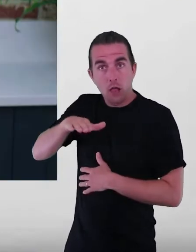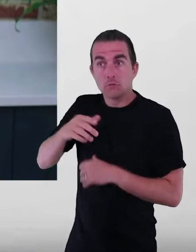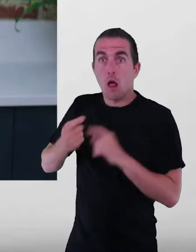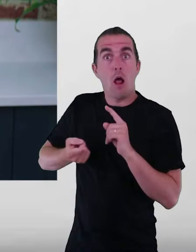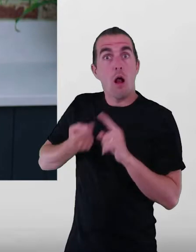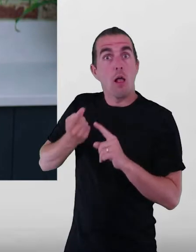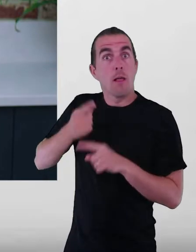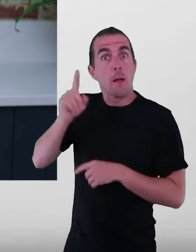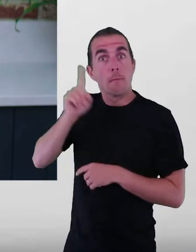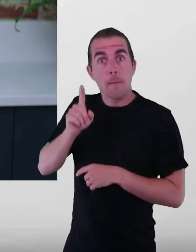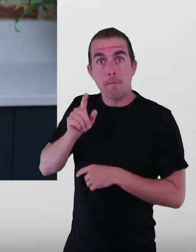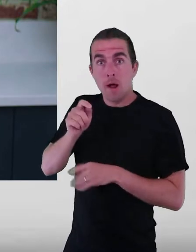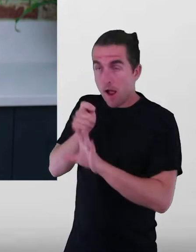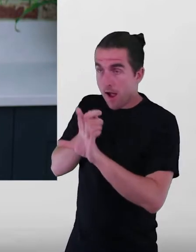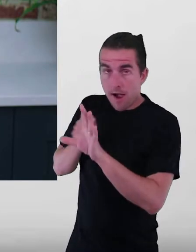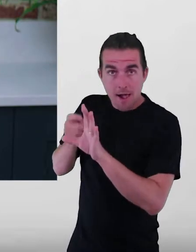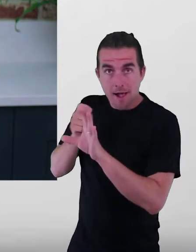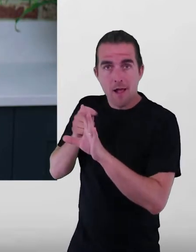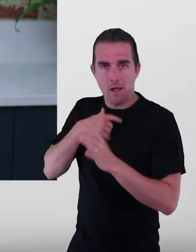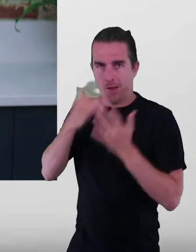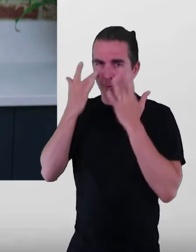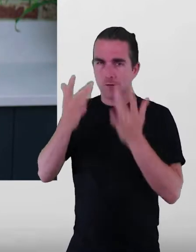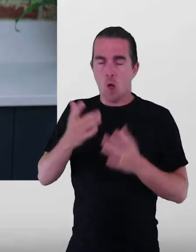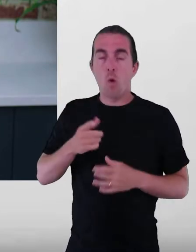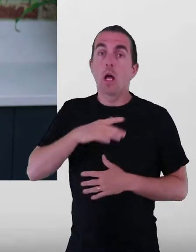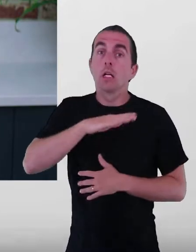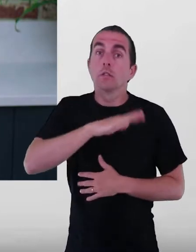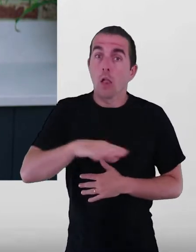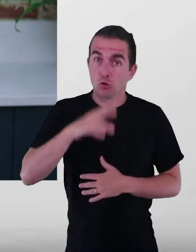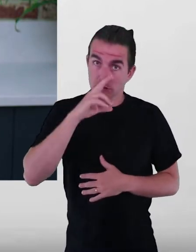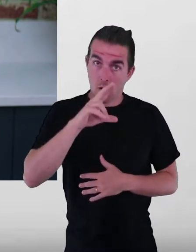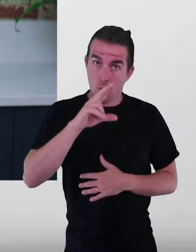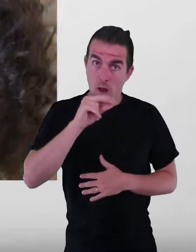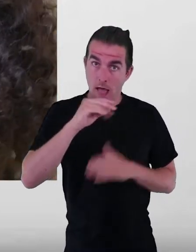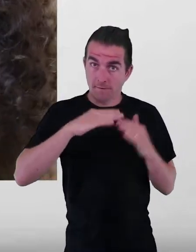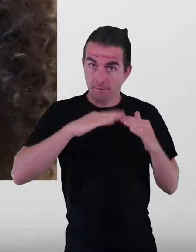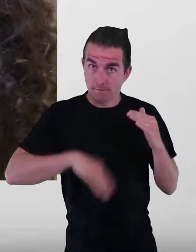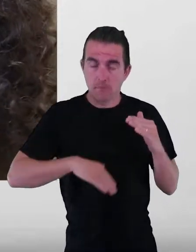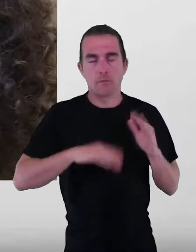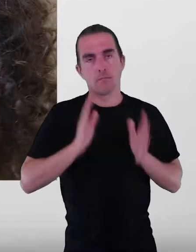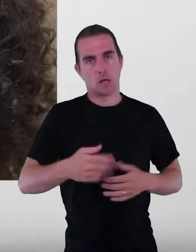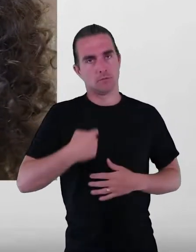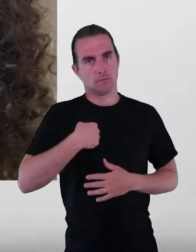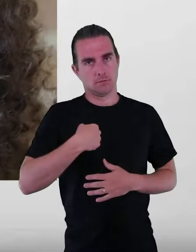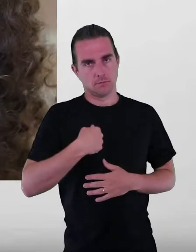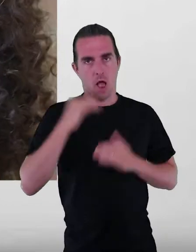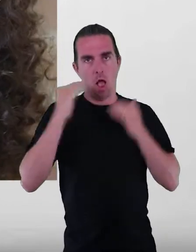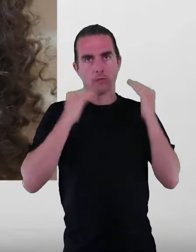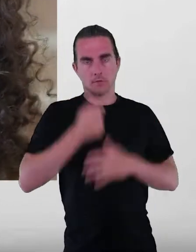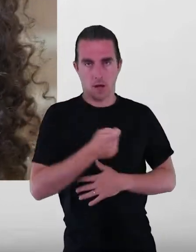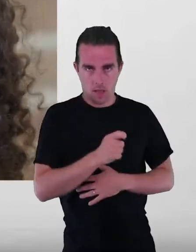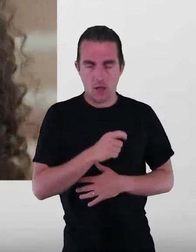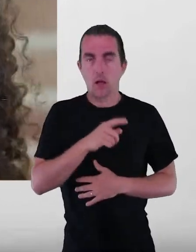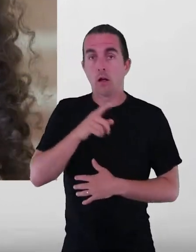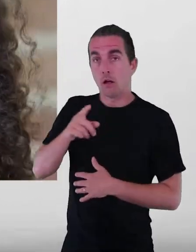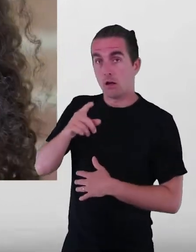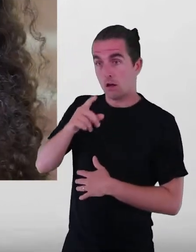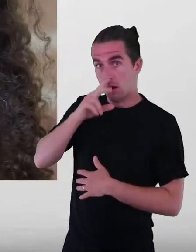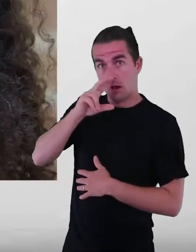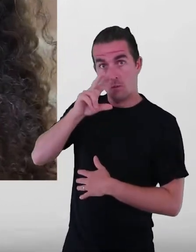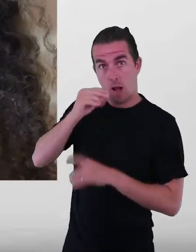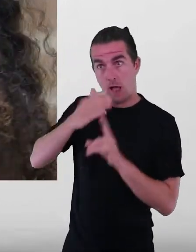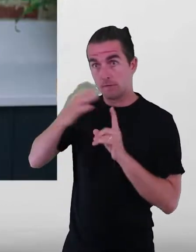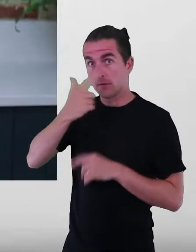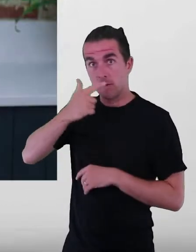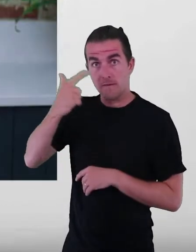Now I'm going to show you how to test a child or someone else. Children under 12 years old should be tested by an